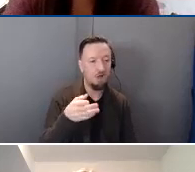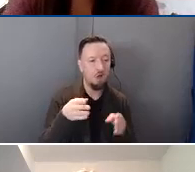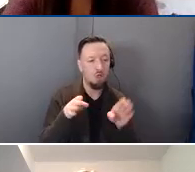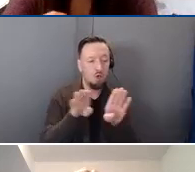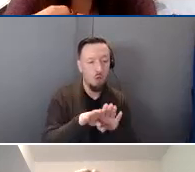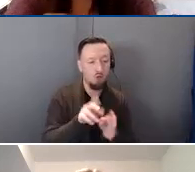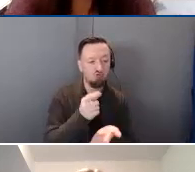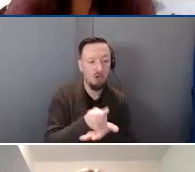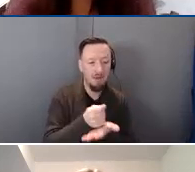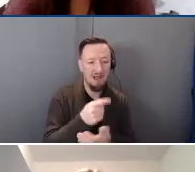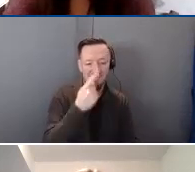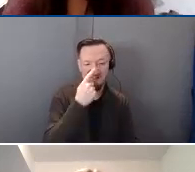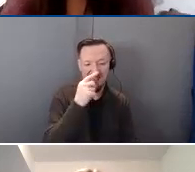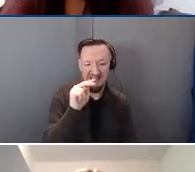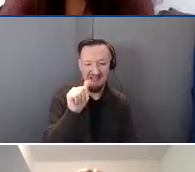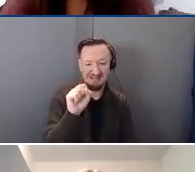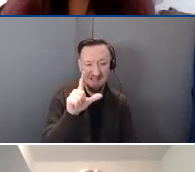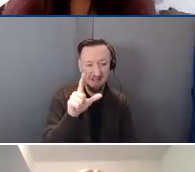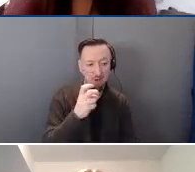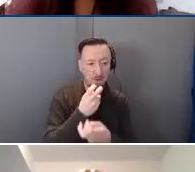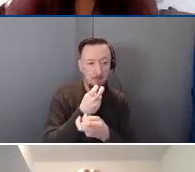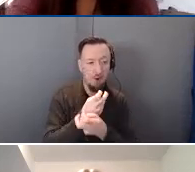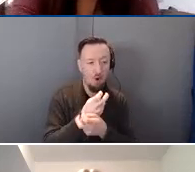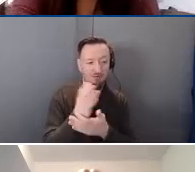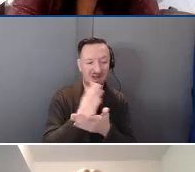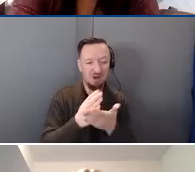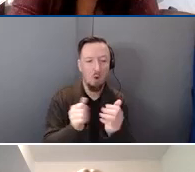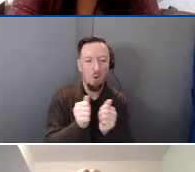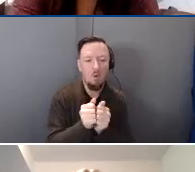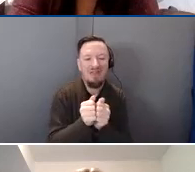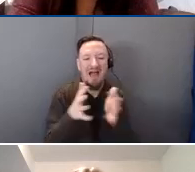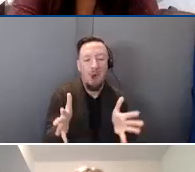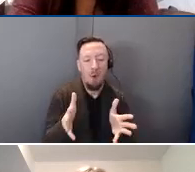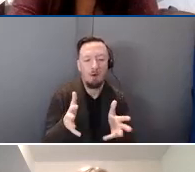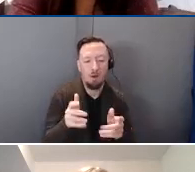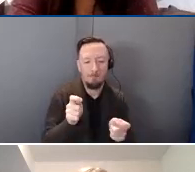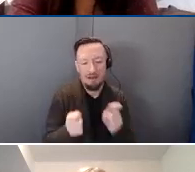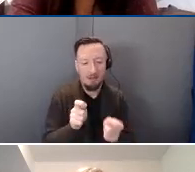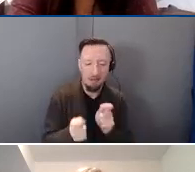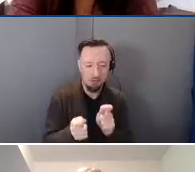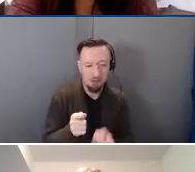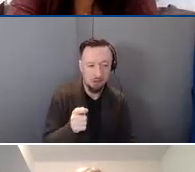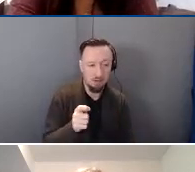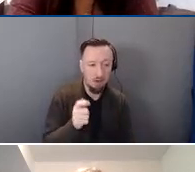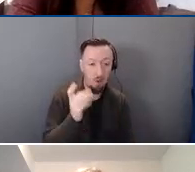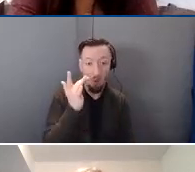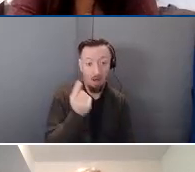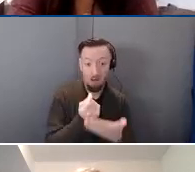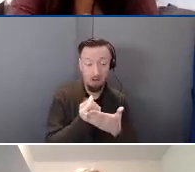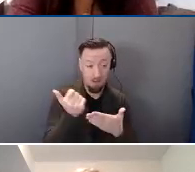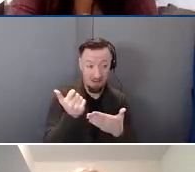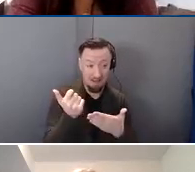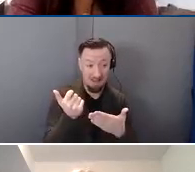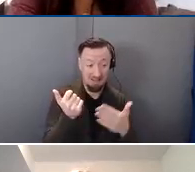fracture without manipulation. And this code was basically deleted because the code below it